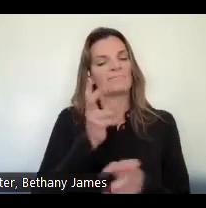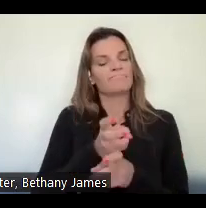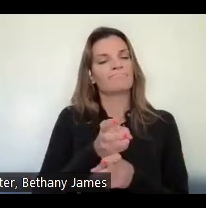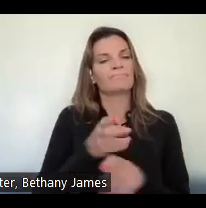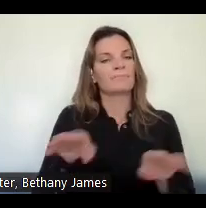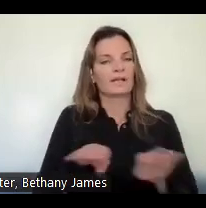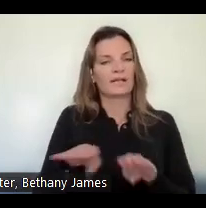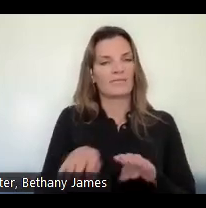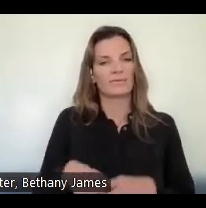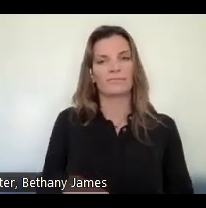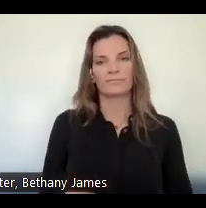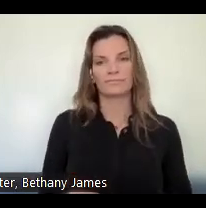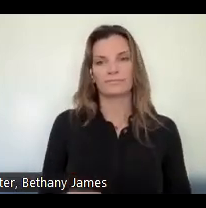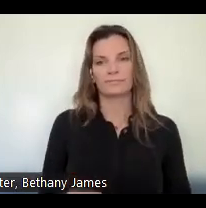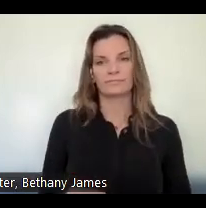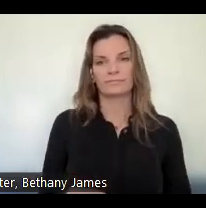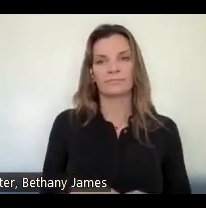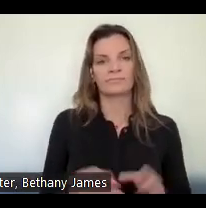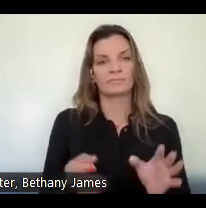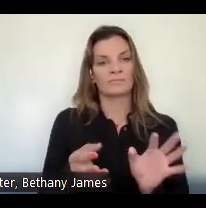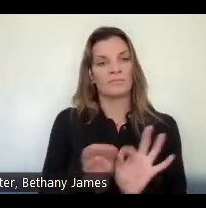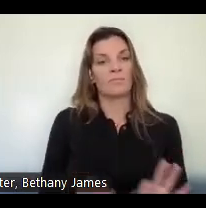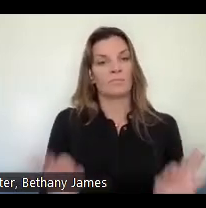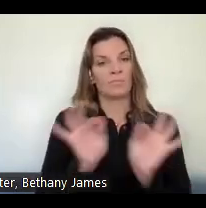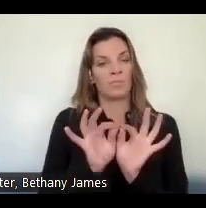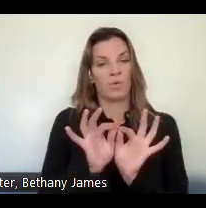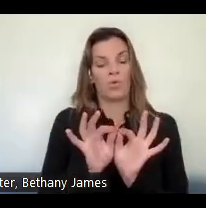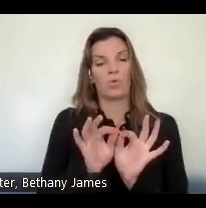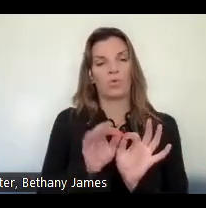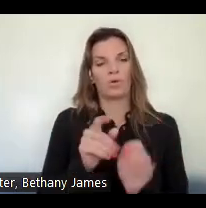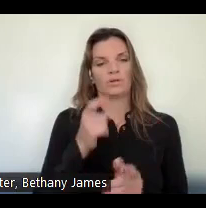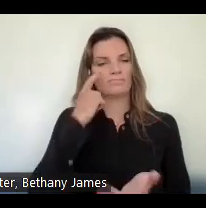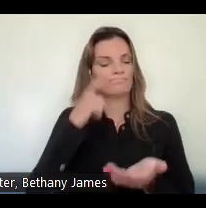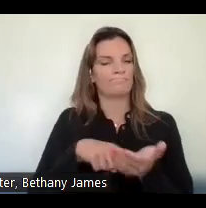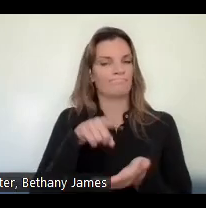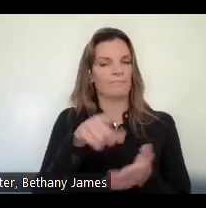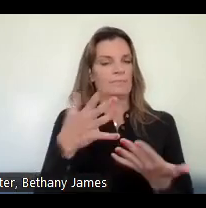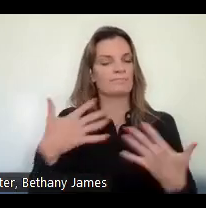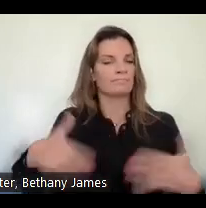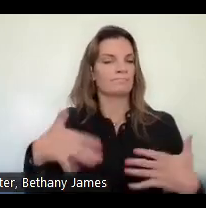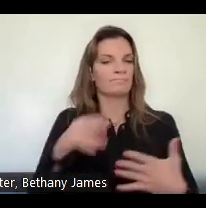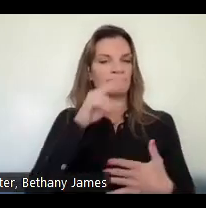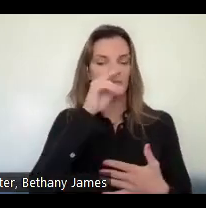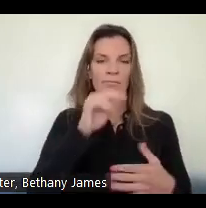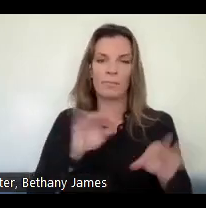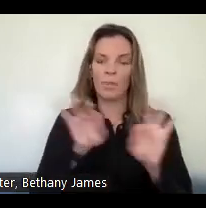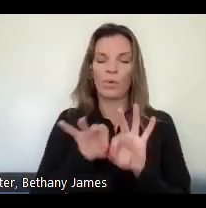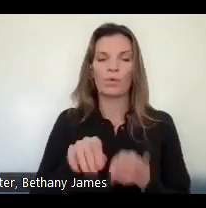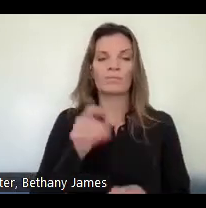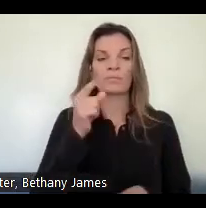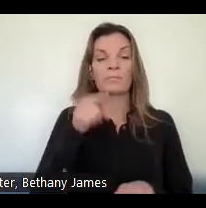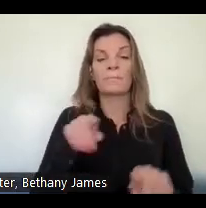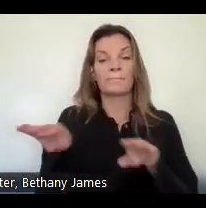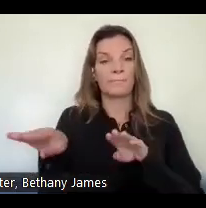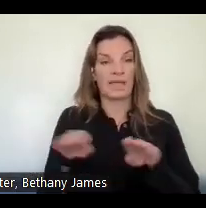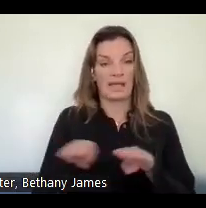anything from this conversation today, the one main thing I want you to take away is the fact that behavior